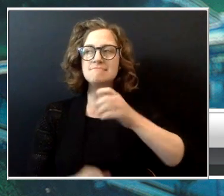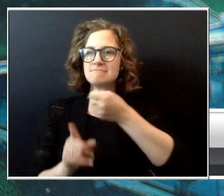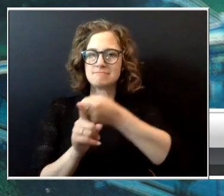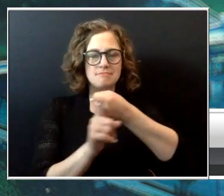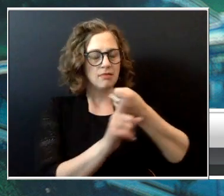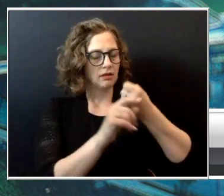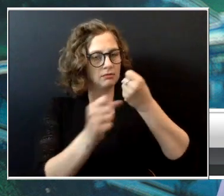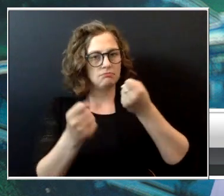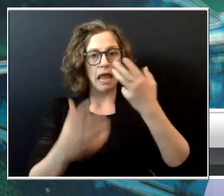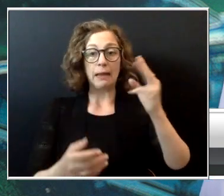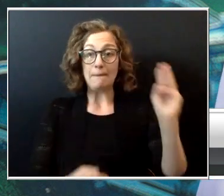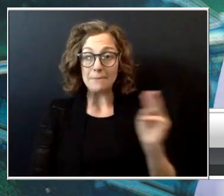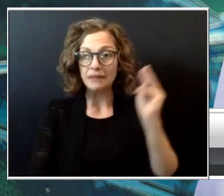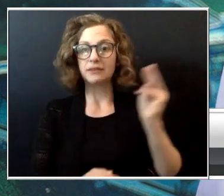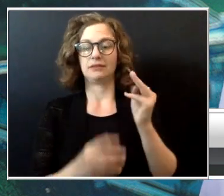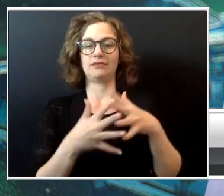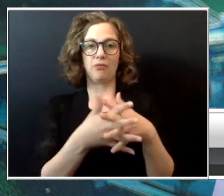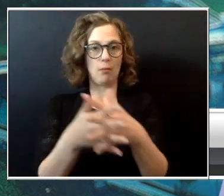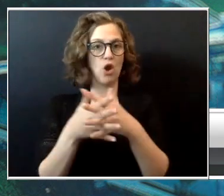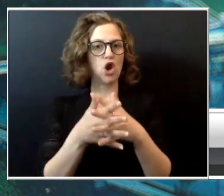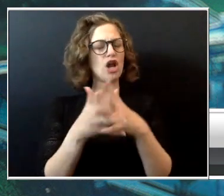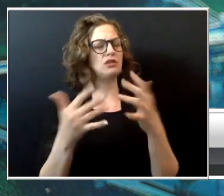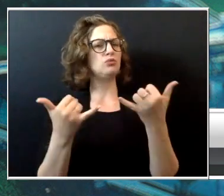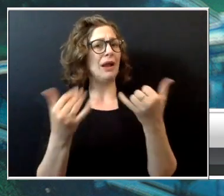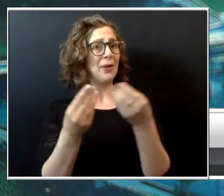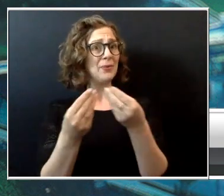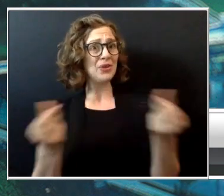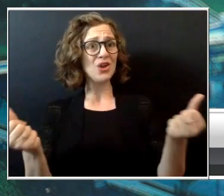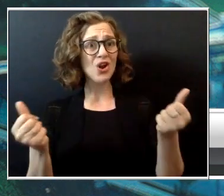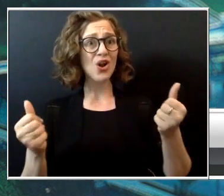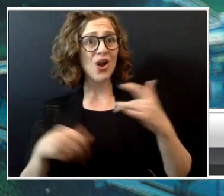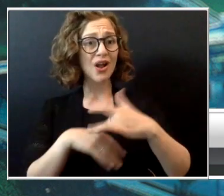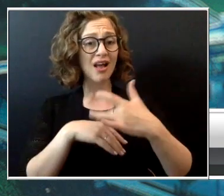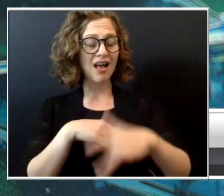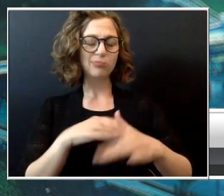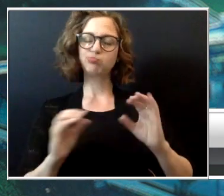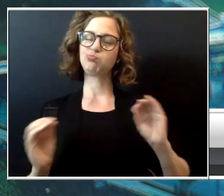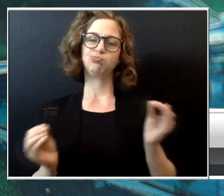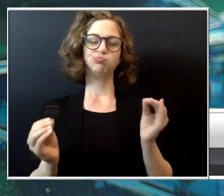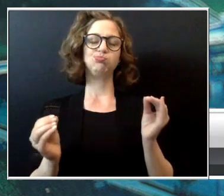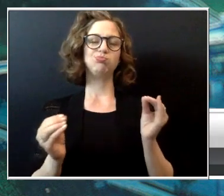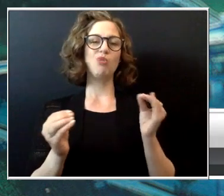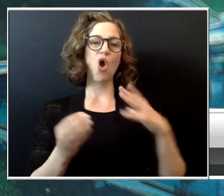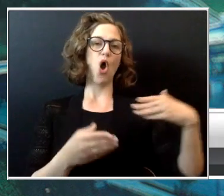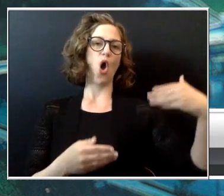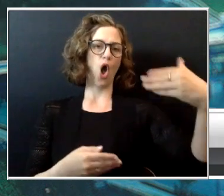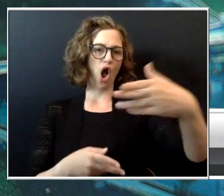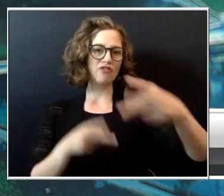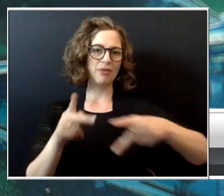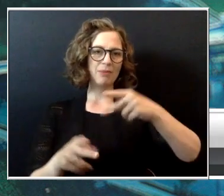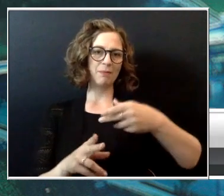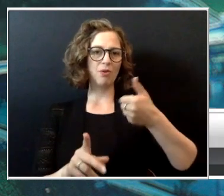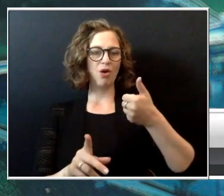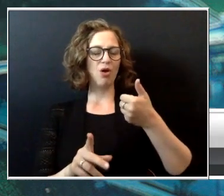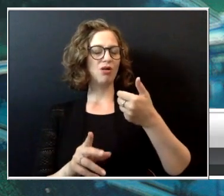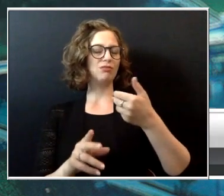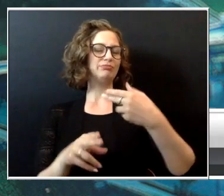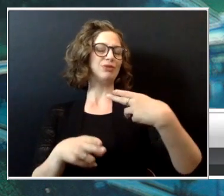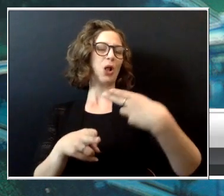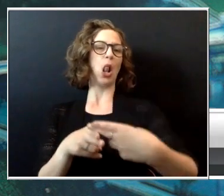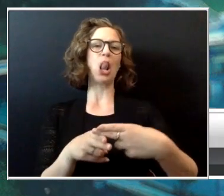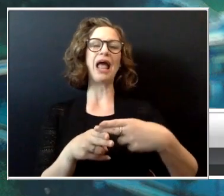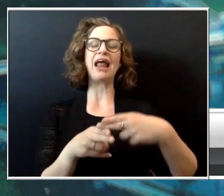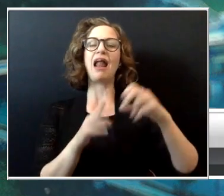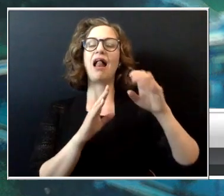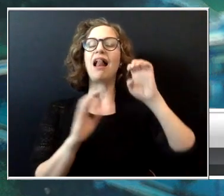no cure. It's often described as a ringing in your ears, or I call it a symphony in my ears. But as we'll